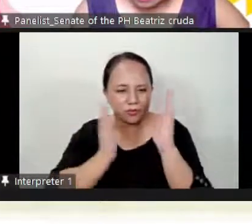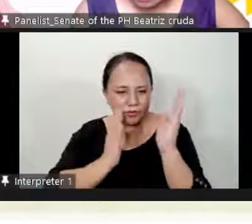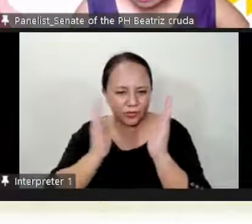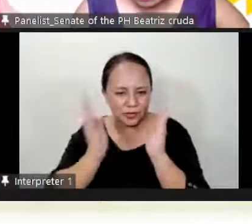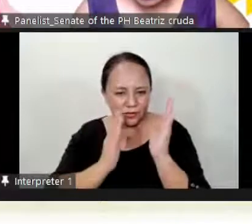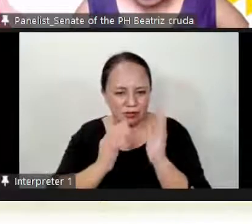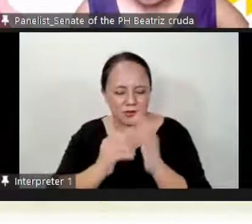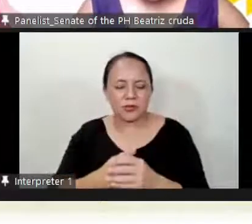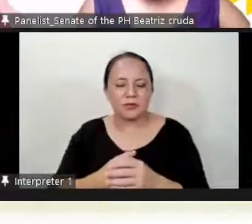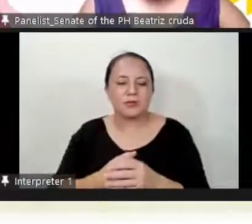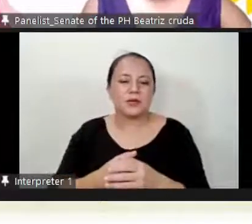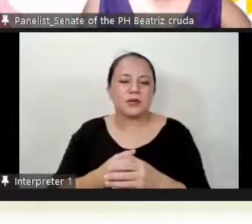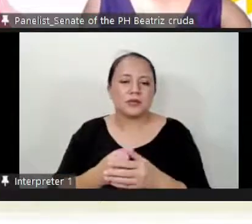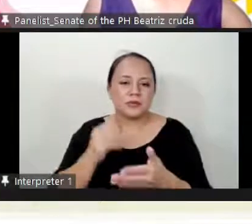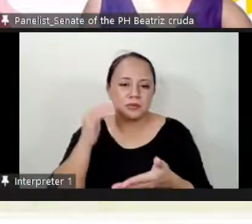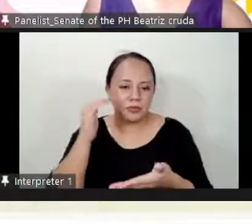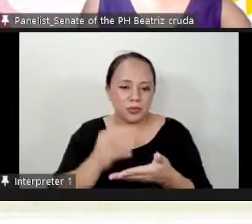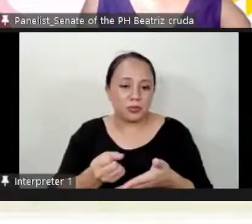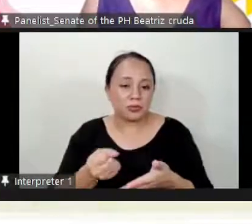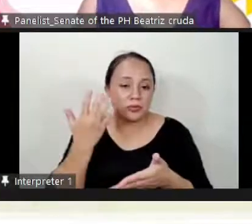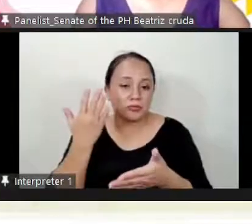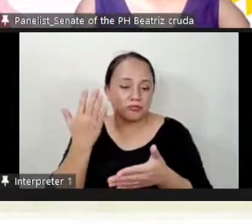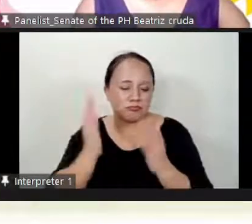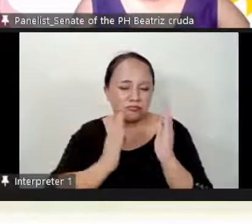and the